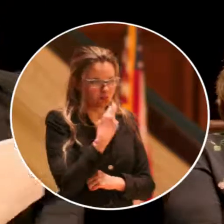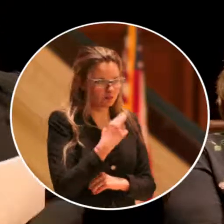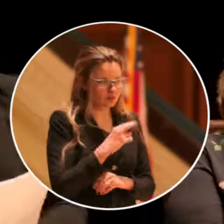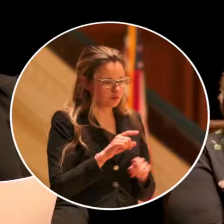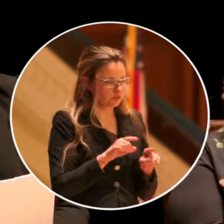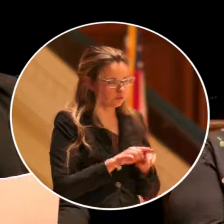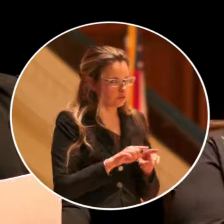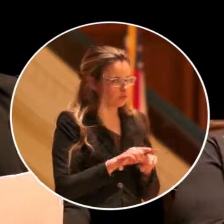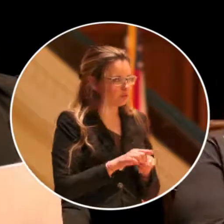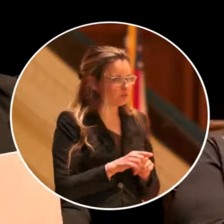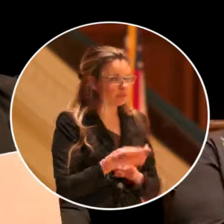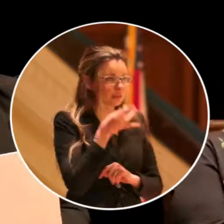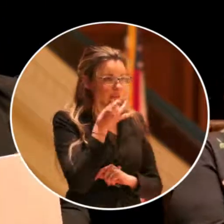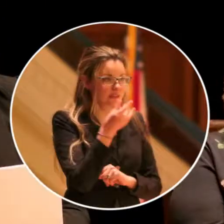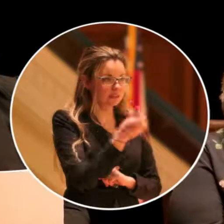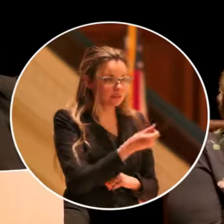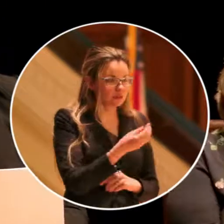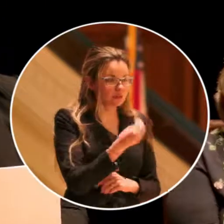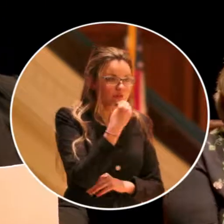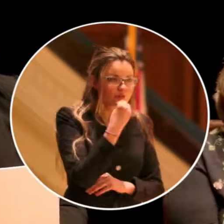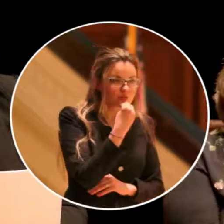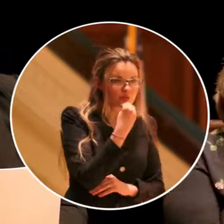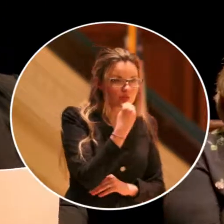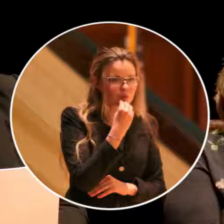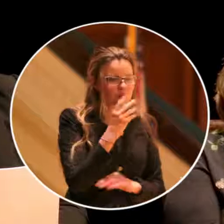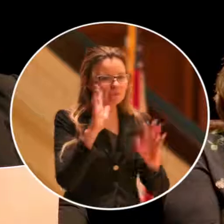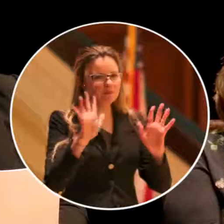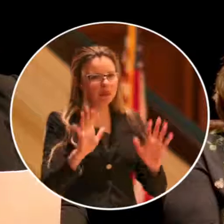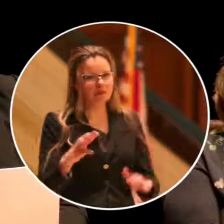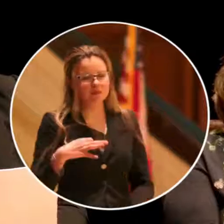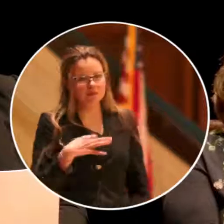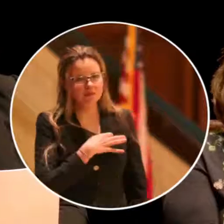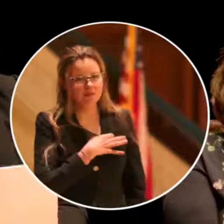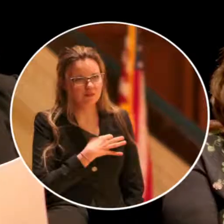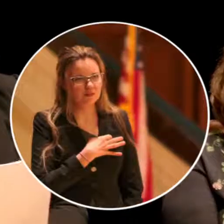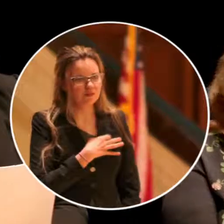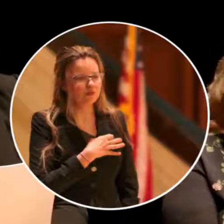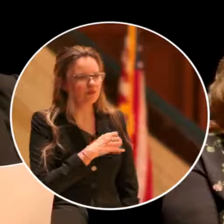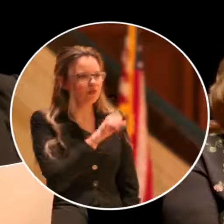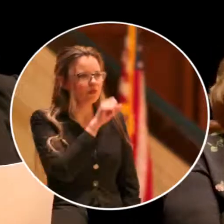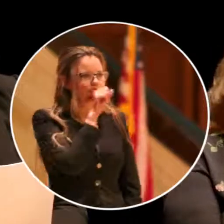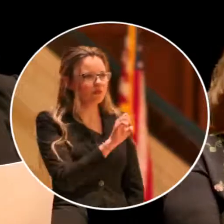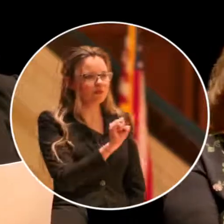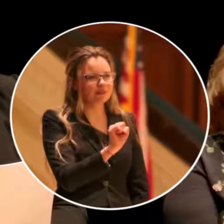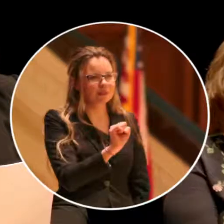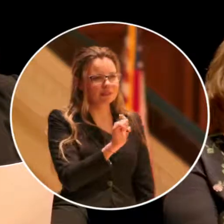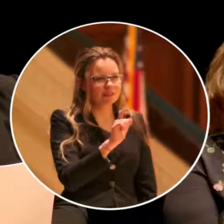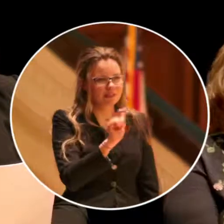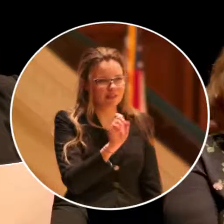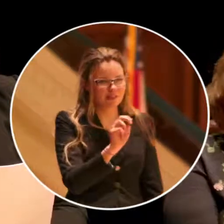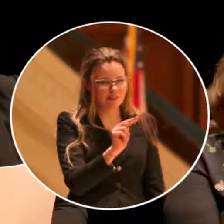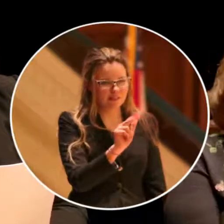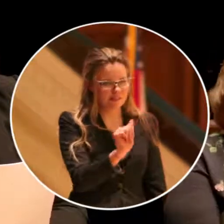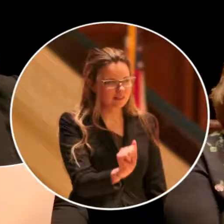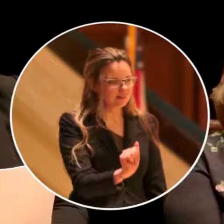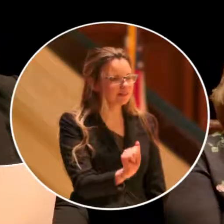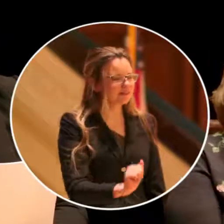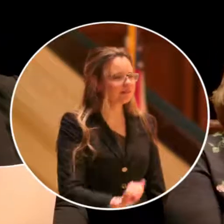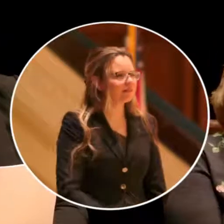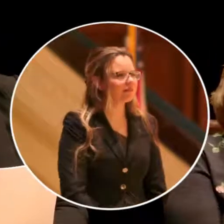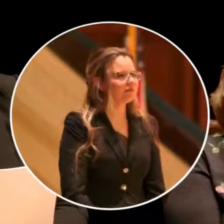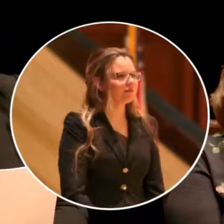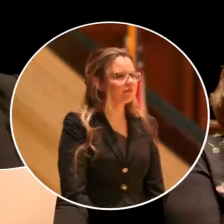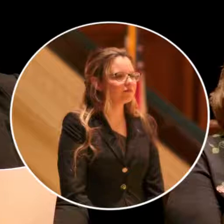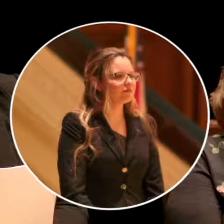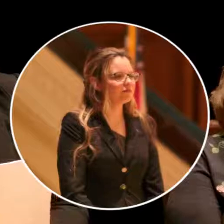room. They have delicious food and an amazing staff. We love Selena's. Thank you, Selena's.